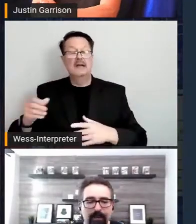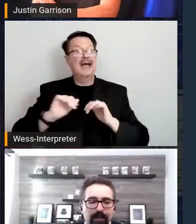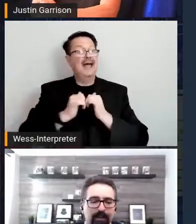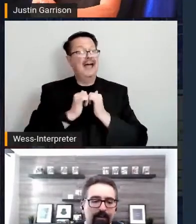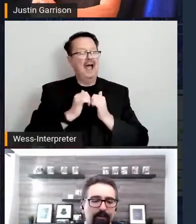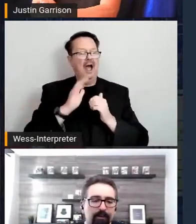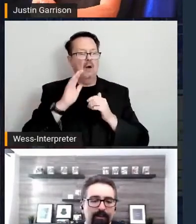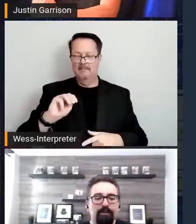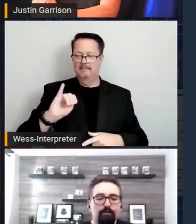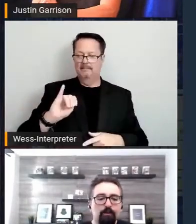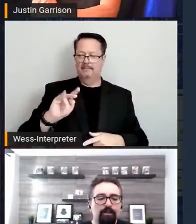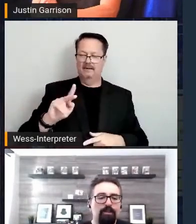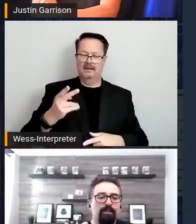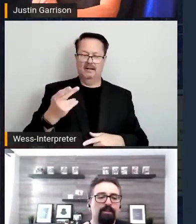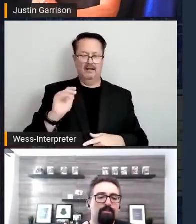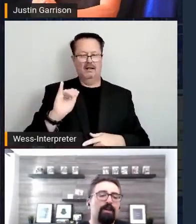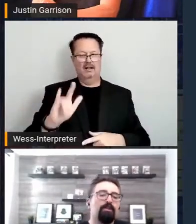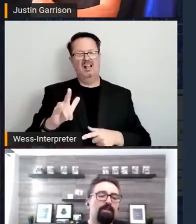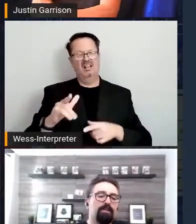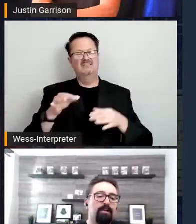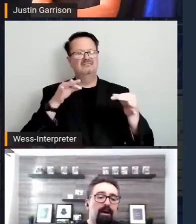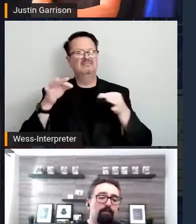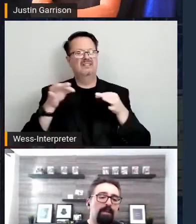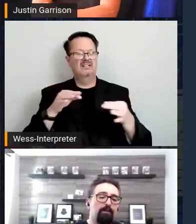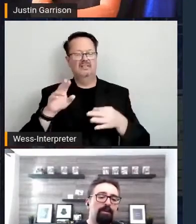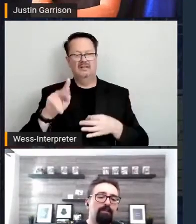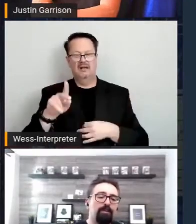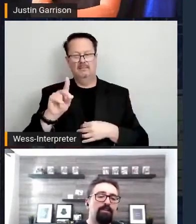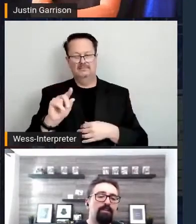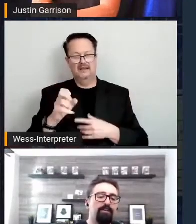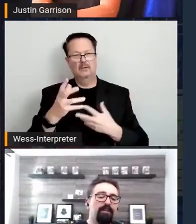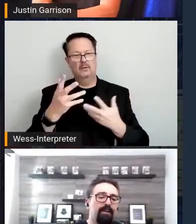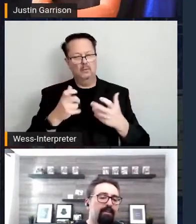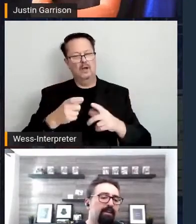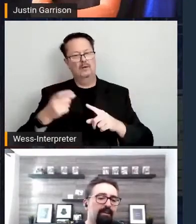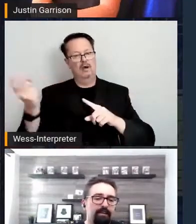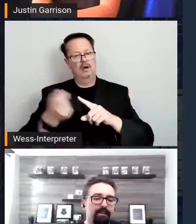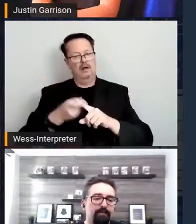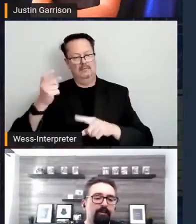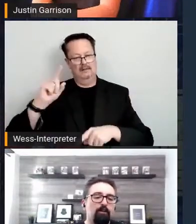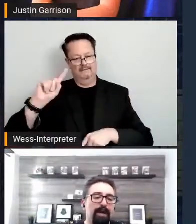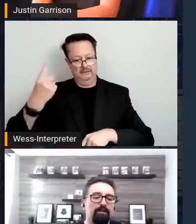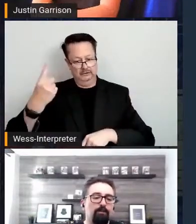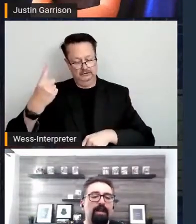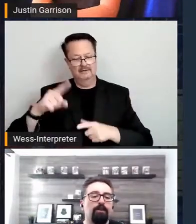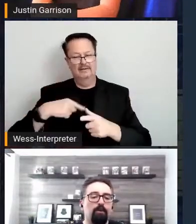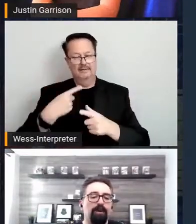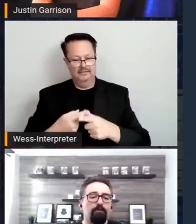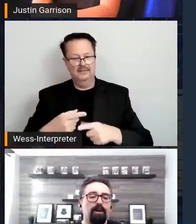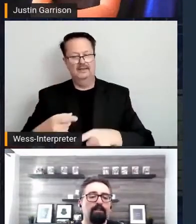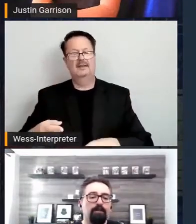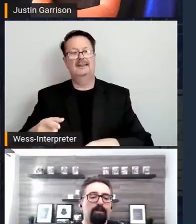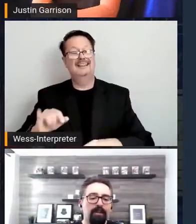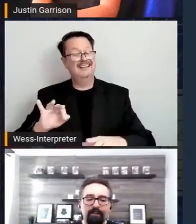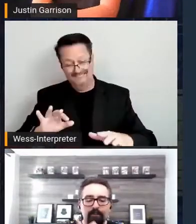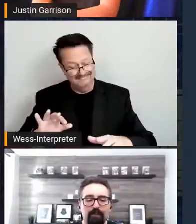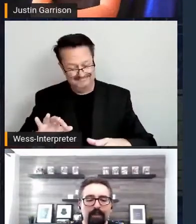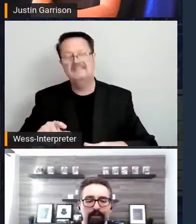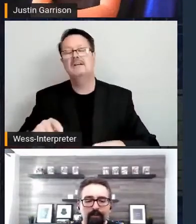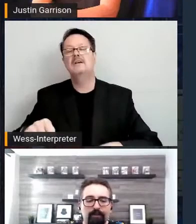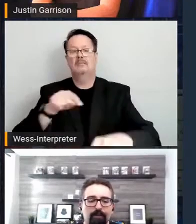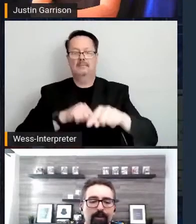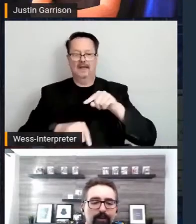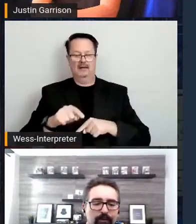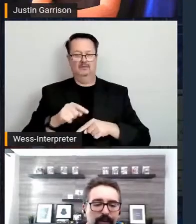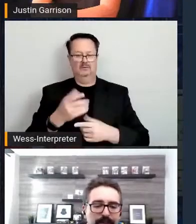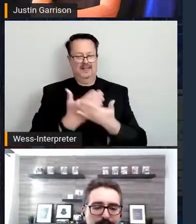Mikhail kind of cover the update. We want you to try and do this in an automated way first, and then fall back to a manual way if possible. And so Mikhail,